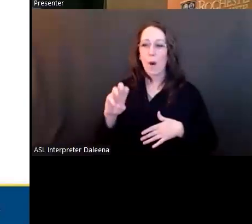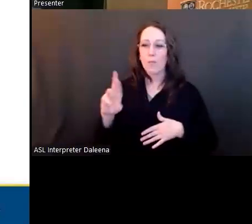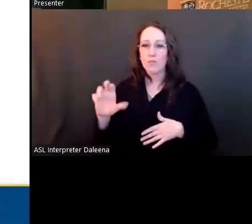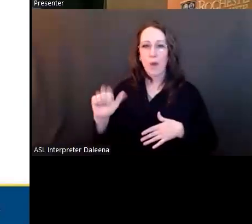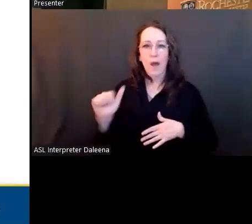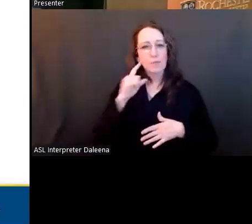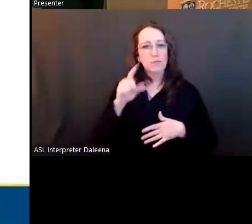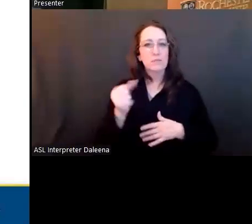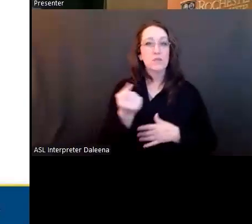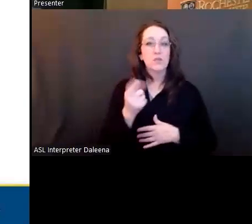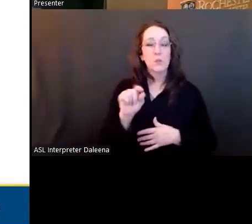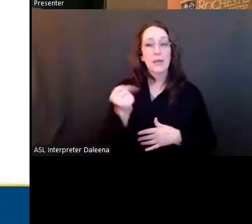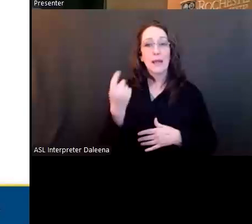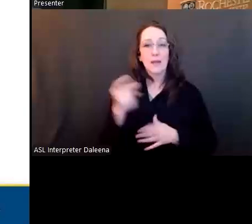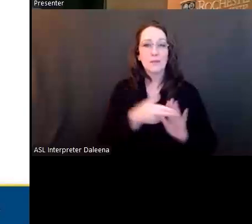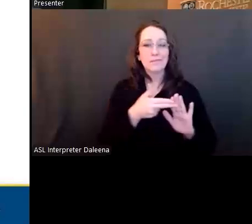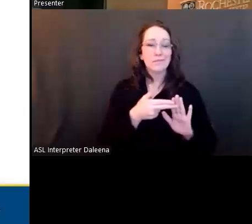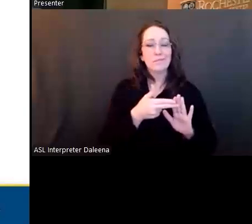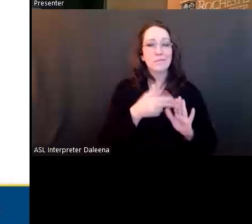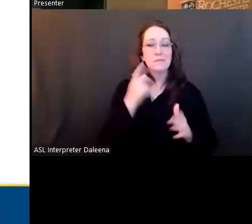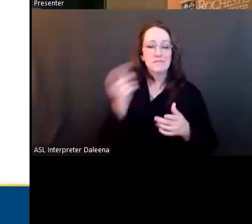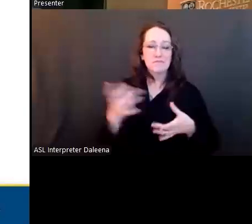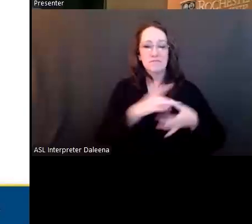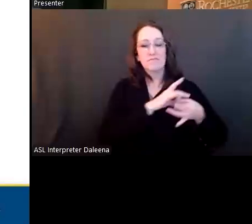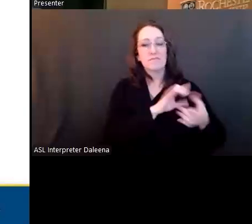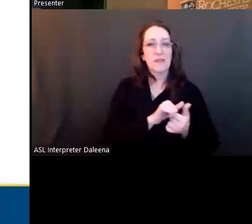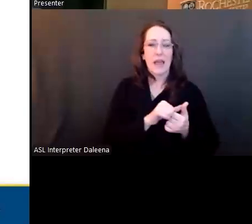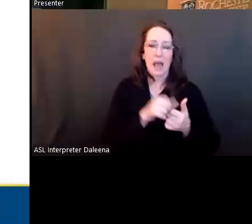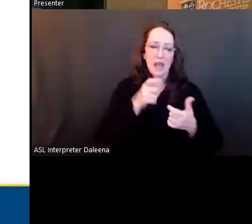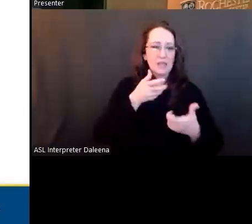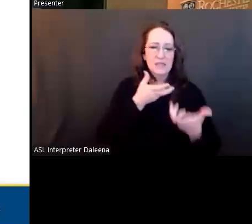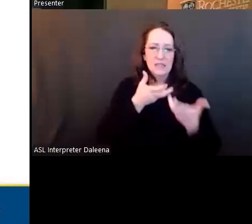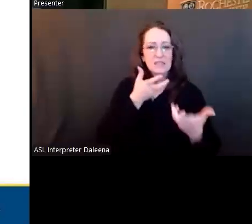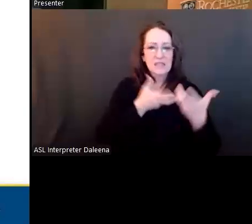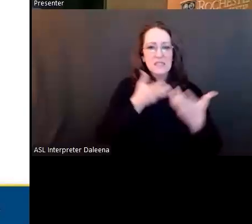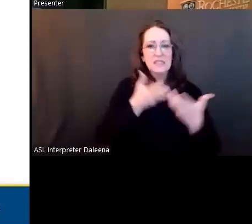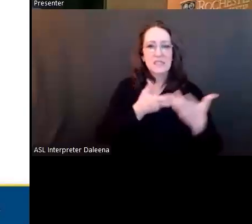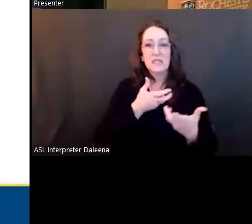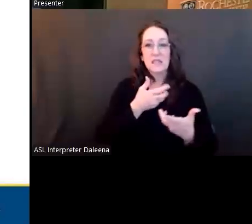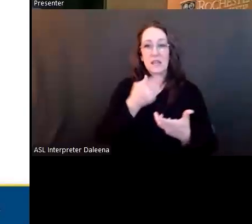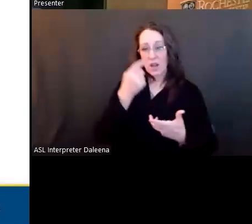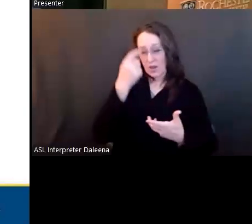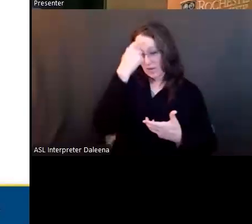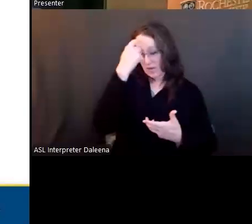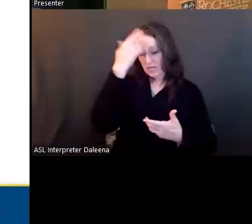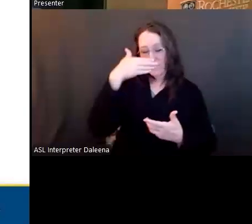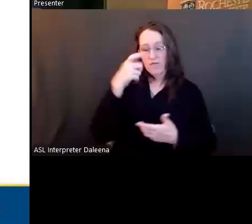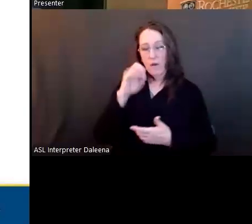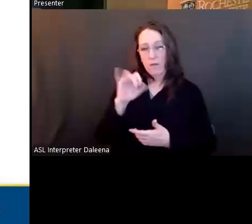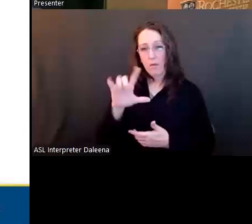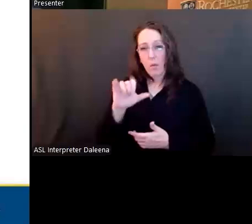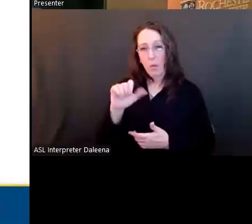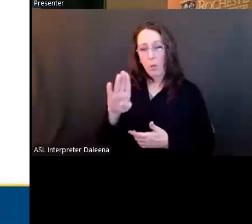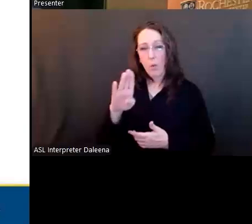and historically had difficulty with engagement due to experiencing a frontal lobe stroke in 2017, followed by